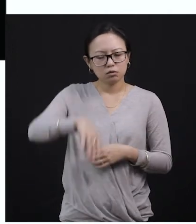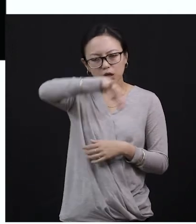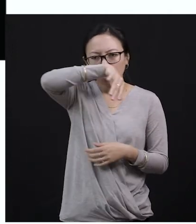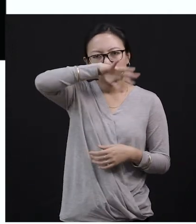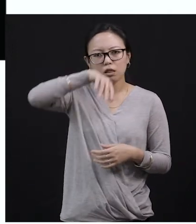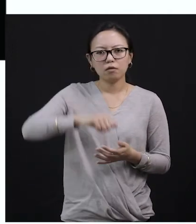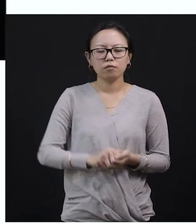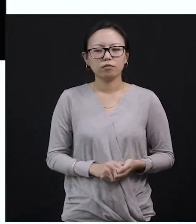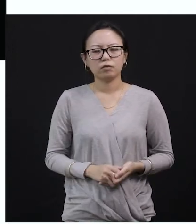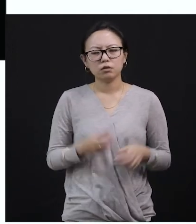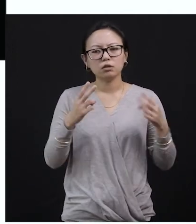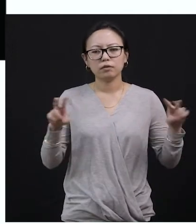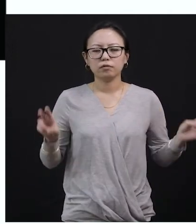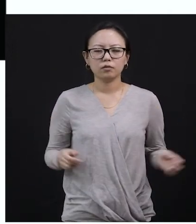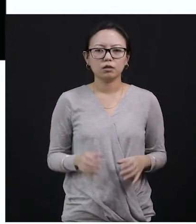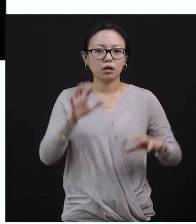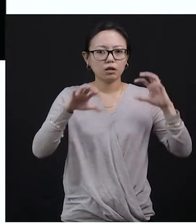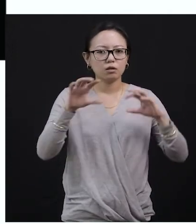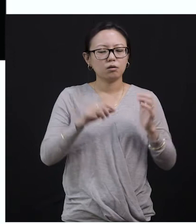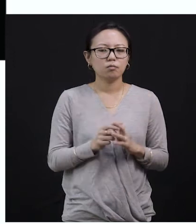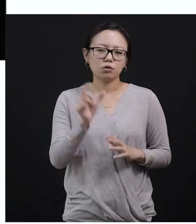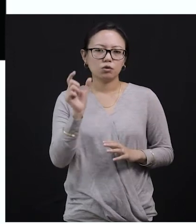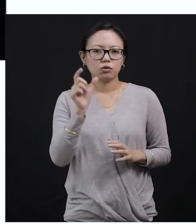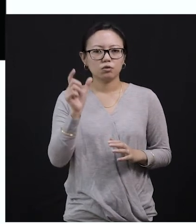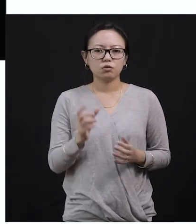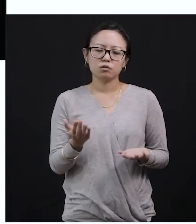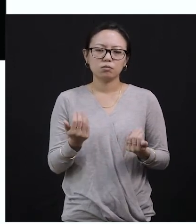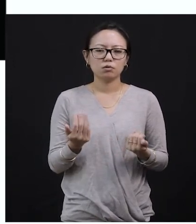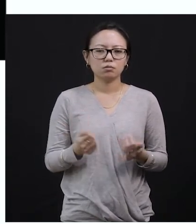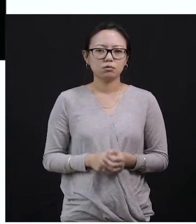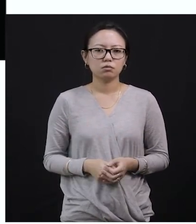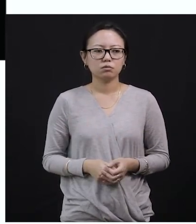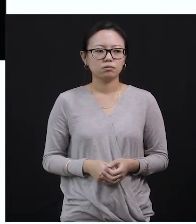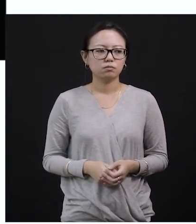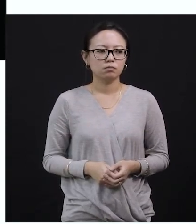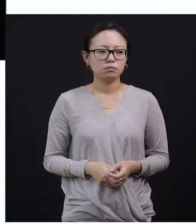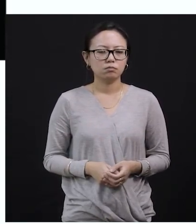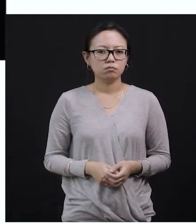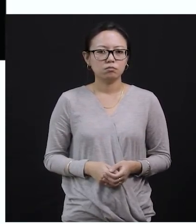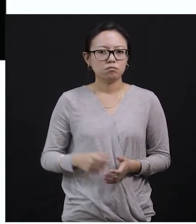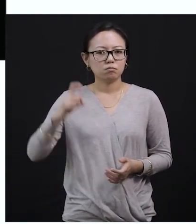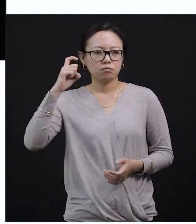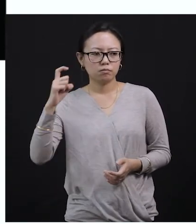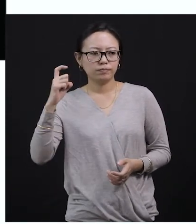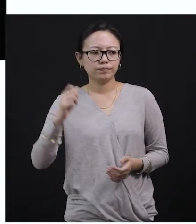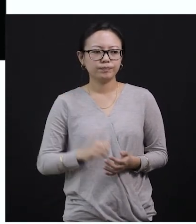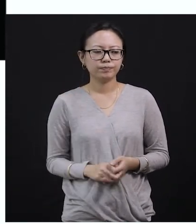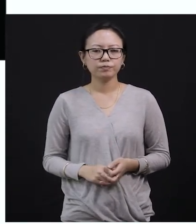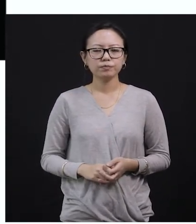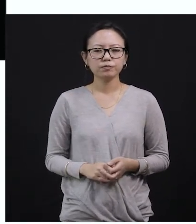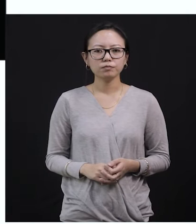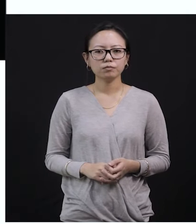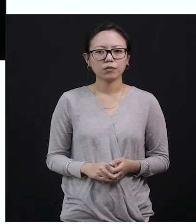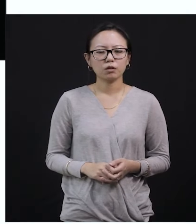that, they were able to capture the other kingdoms. All right. Then power became a symbol.